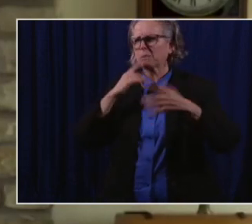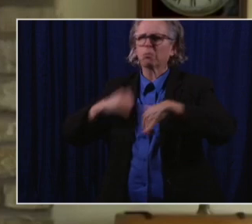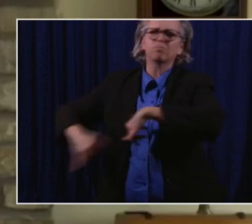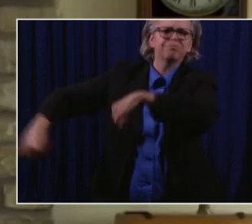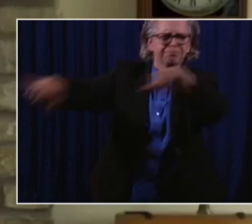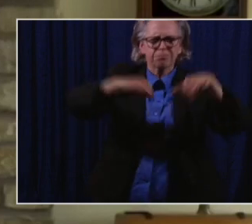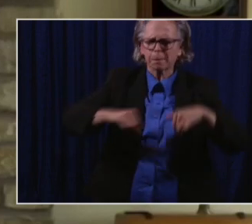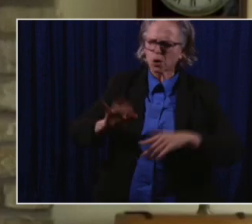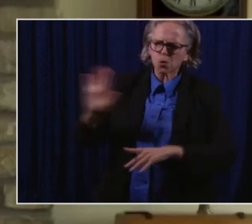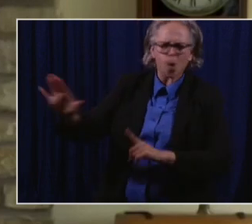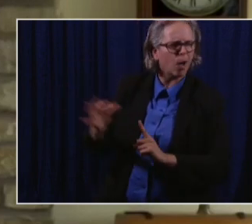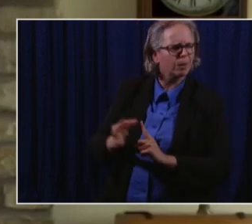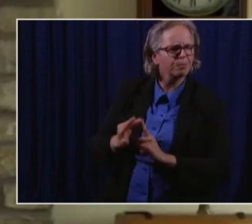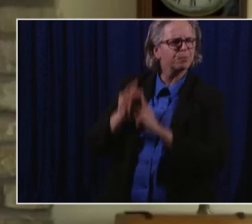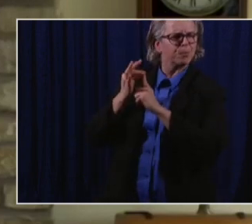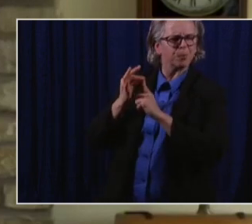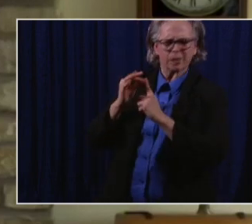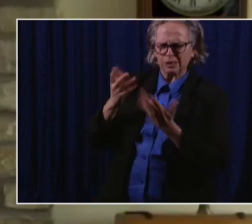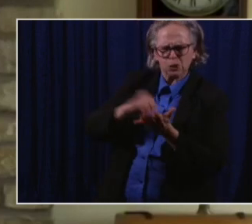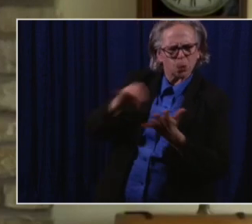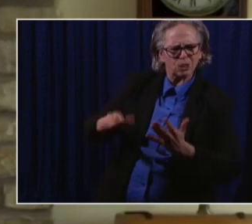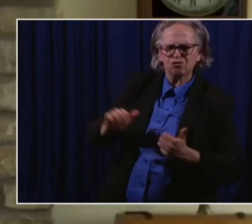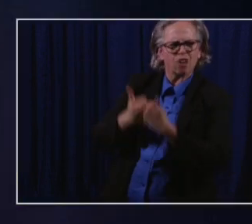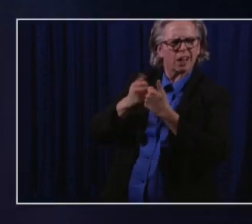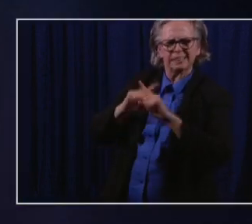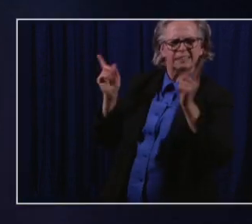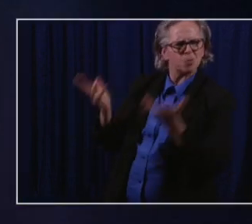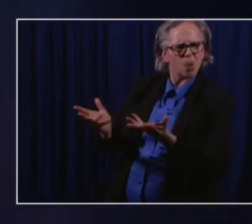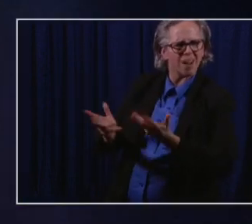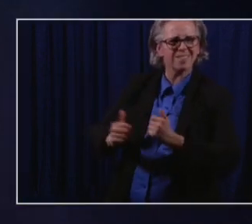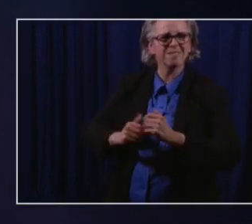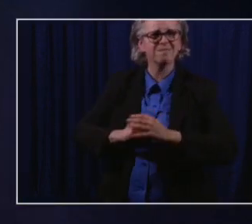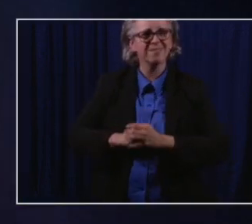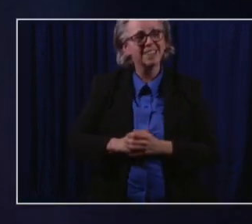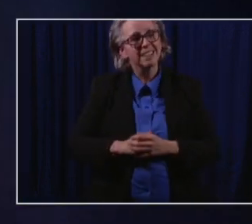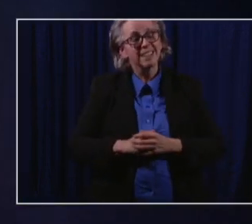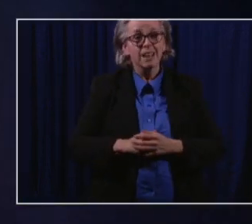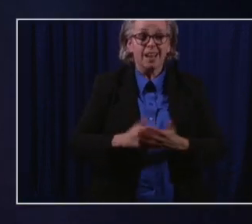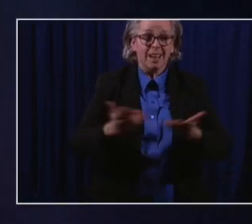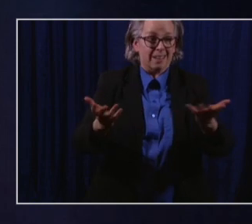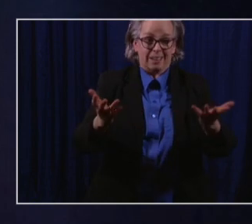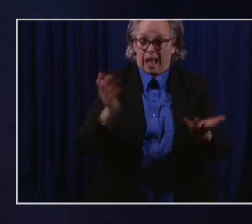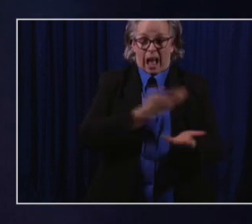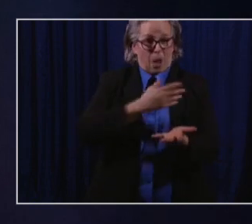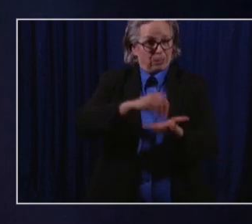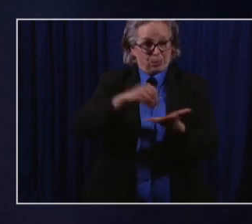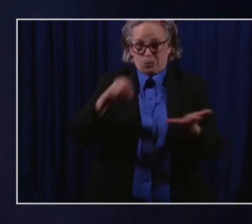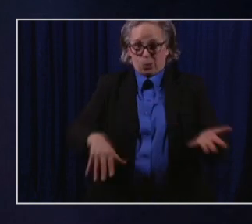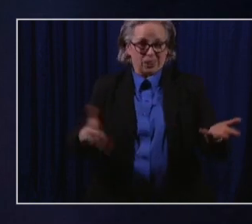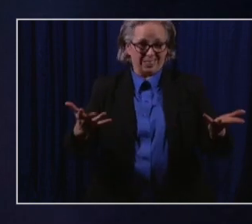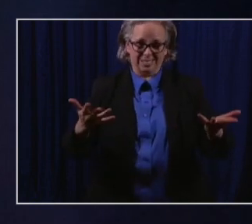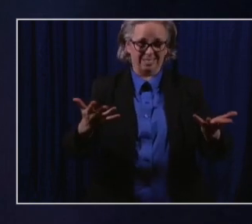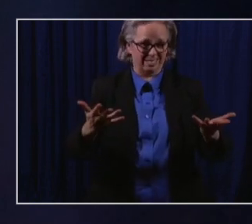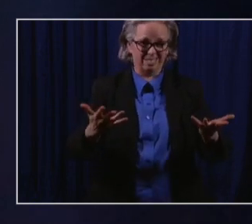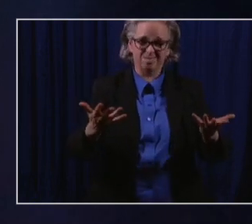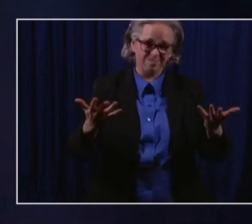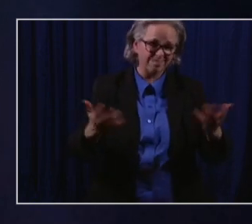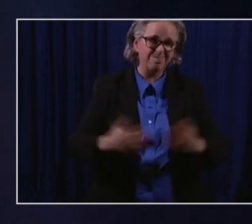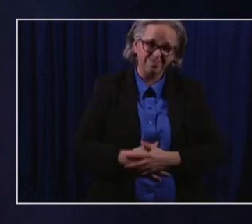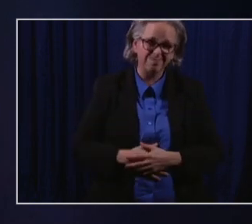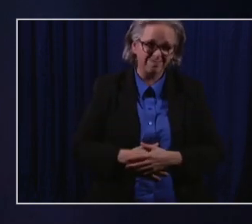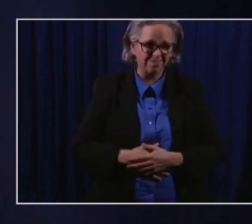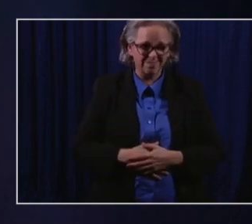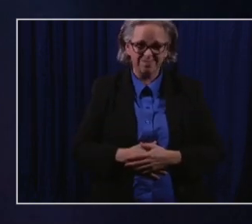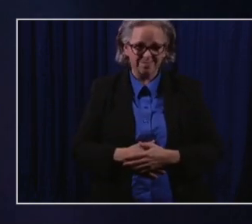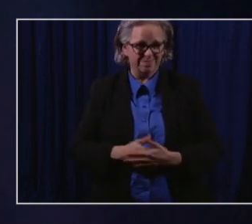facing, what's unique? So our students the students that we serve are in our school